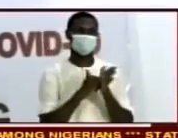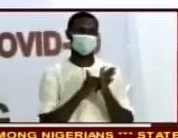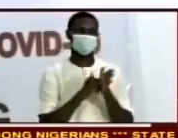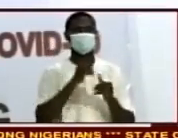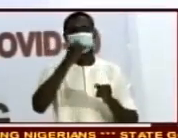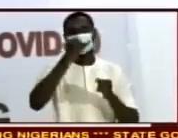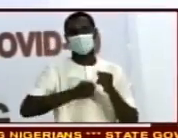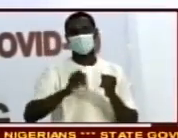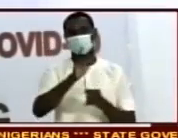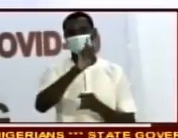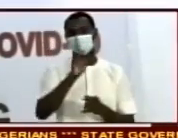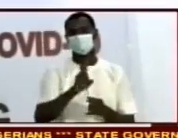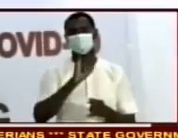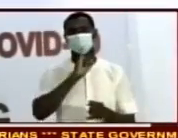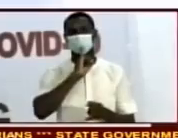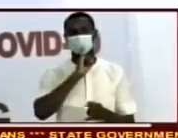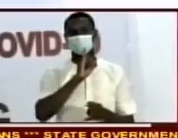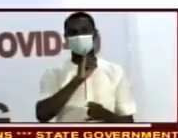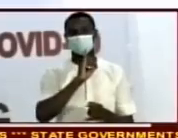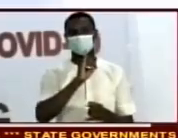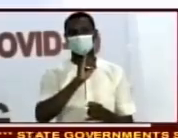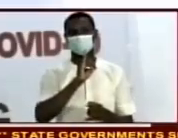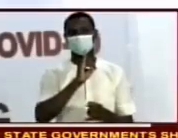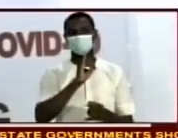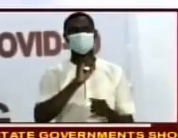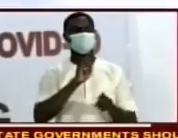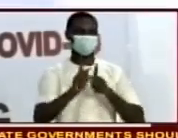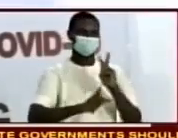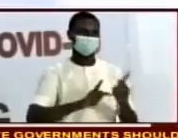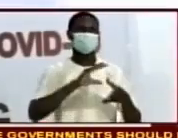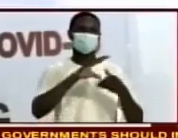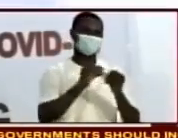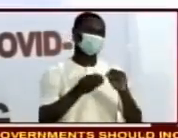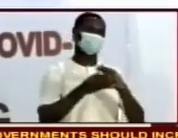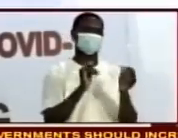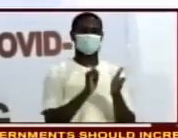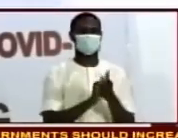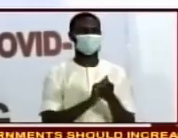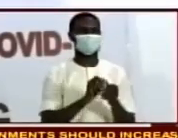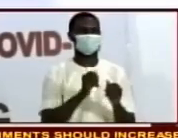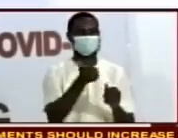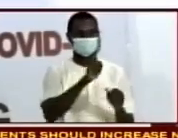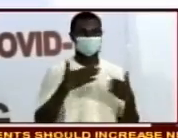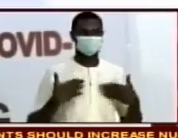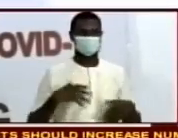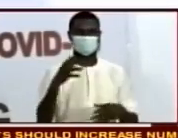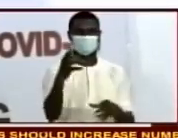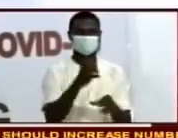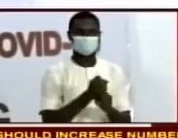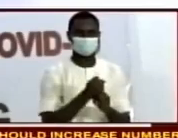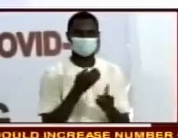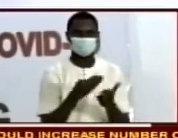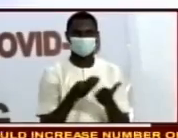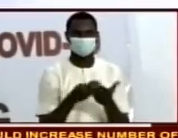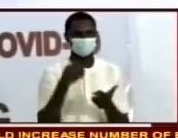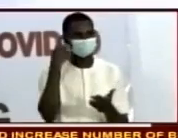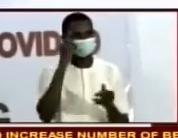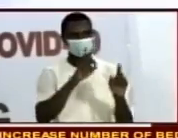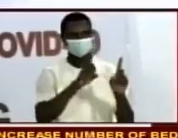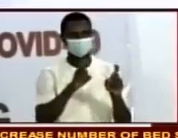really, the allegations that anybody is collecting money for testing. To be honest, I can't vouch